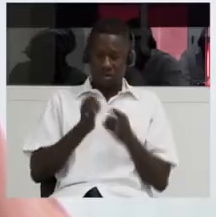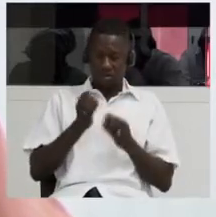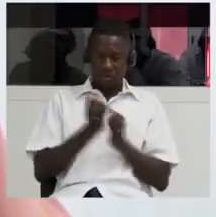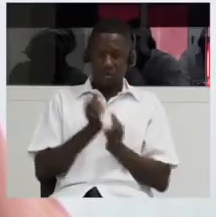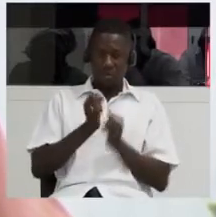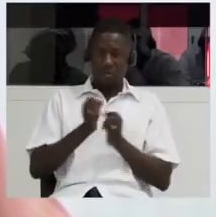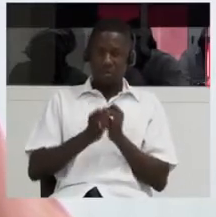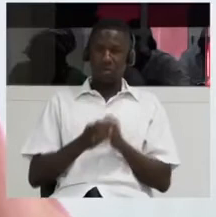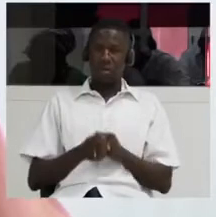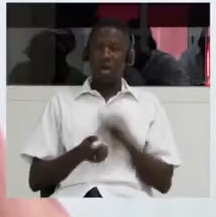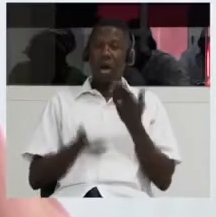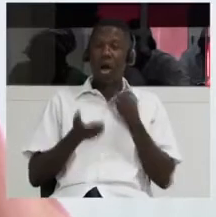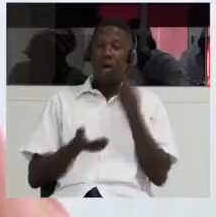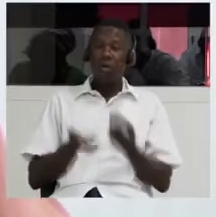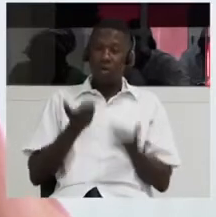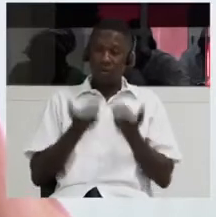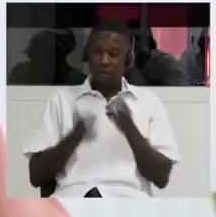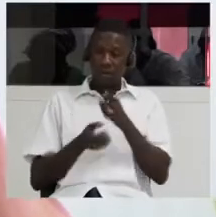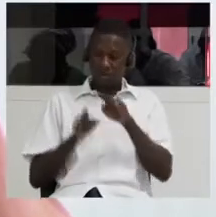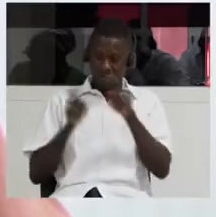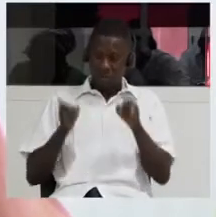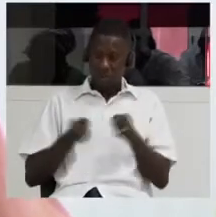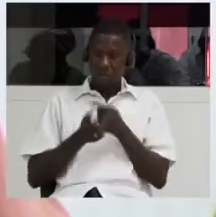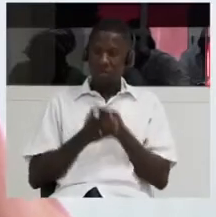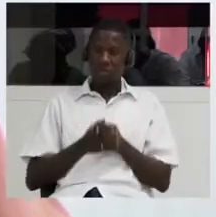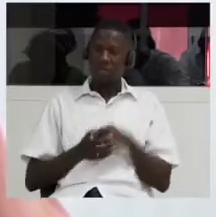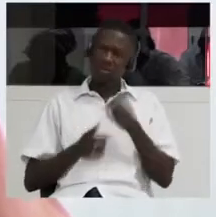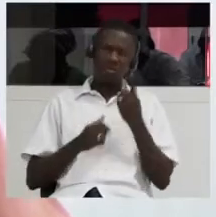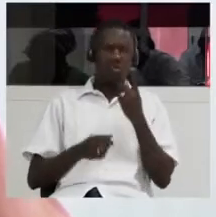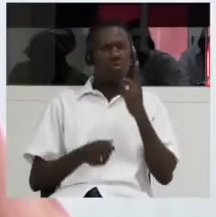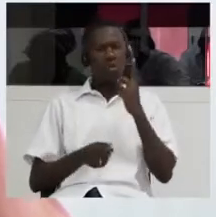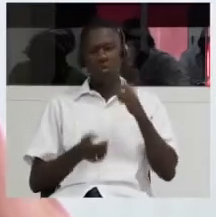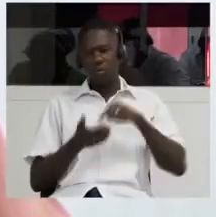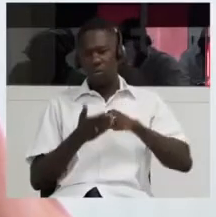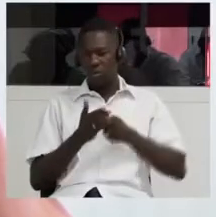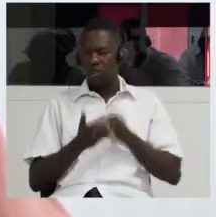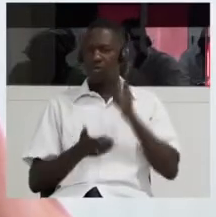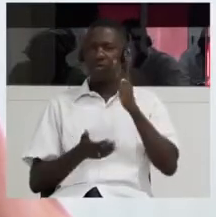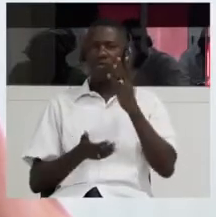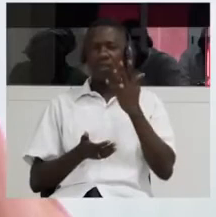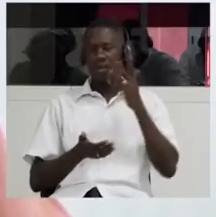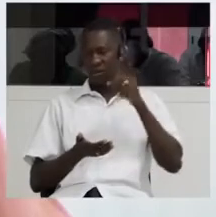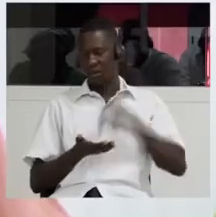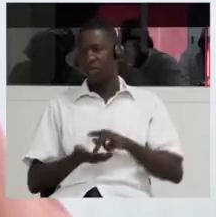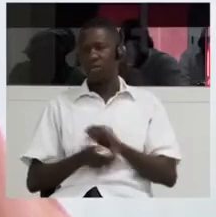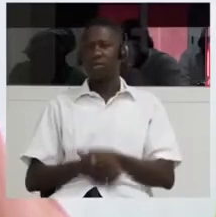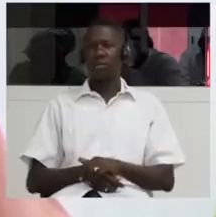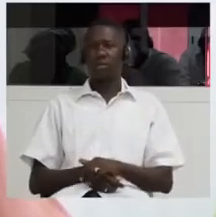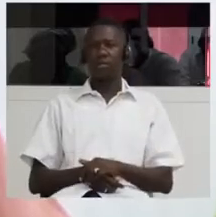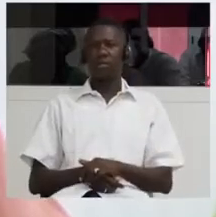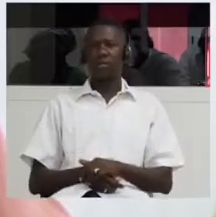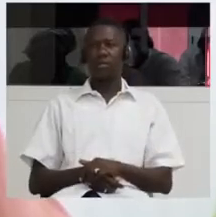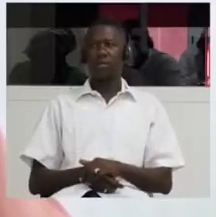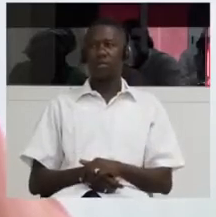Maybe 1.5, maybe. So the drum plus the machine gun would be about